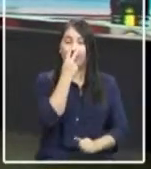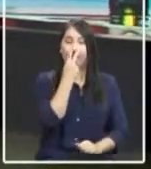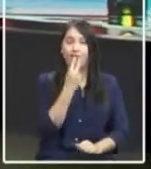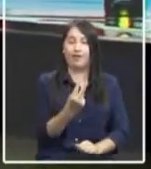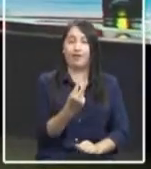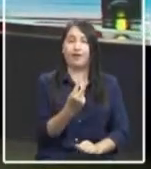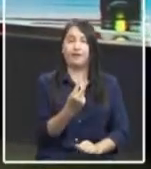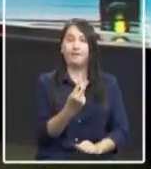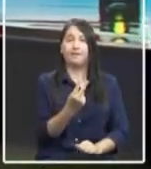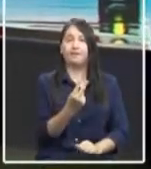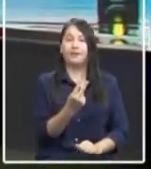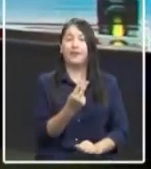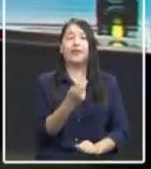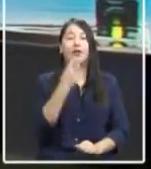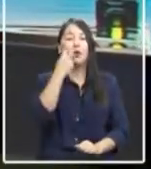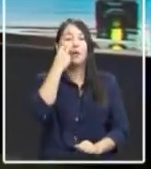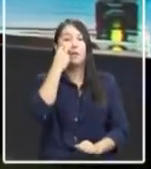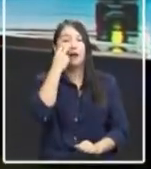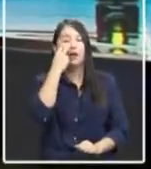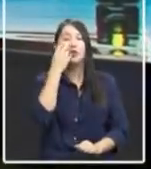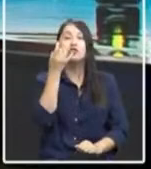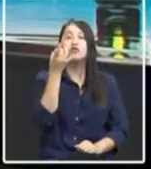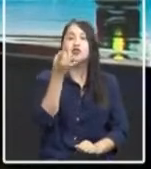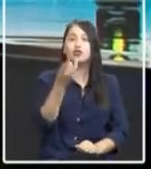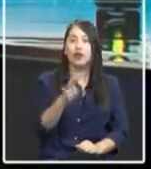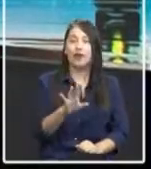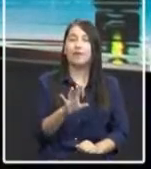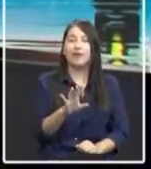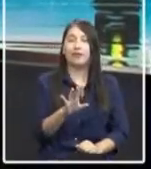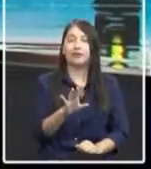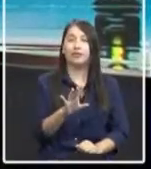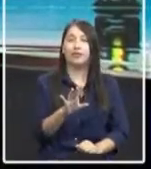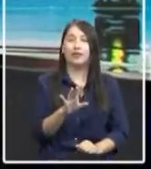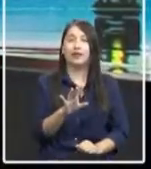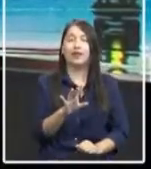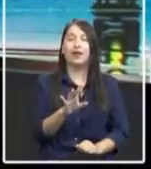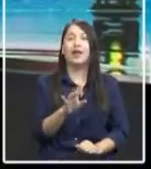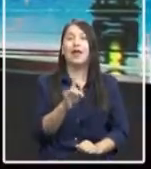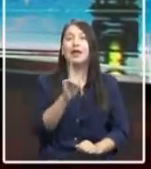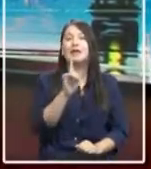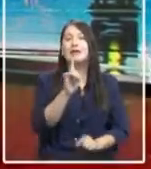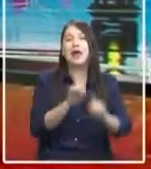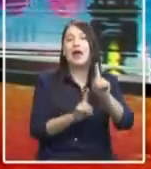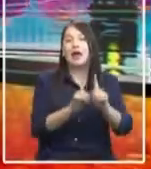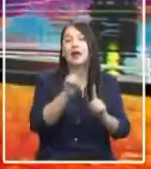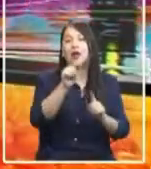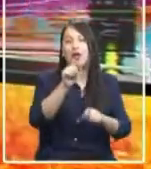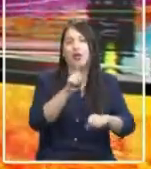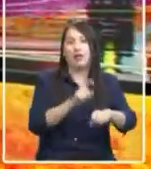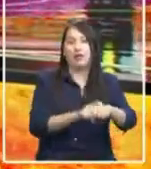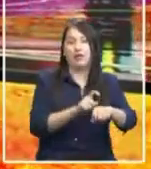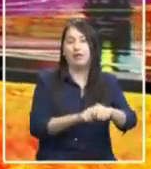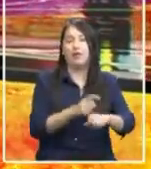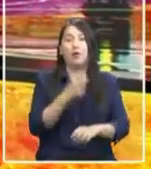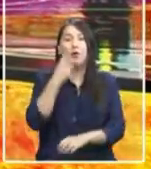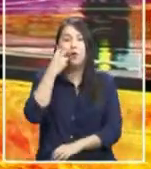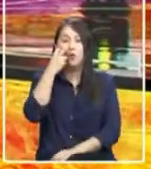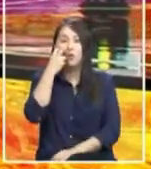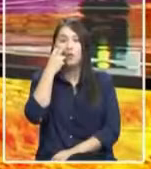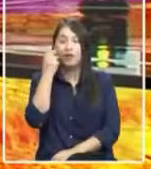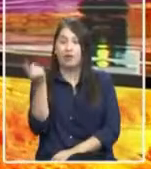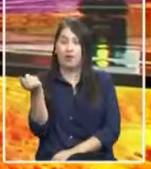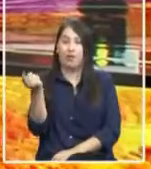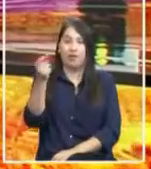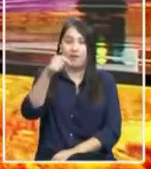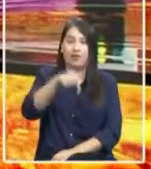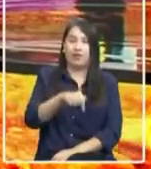in time because humans arrive on the planet very, very recently. And then in the last 50